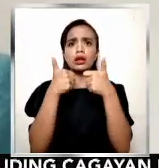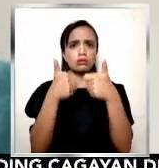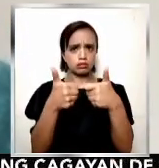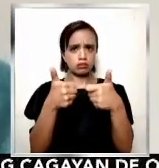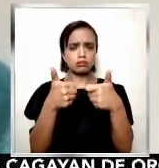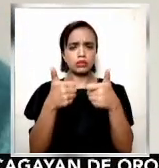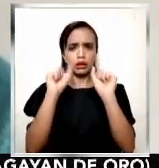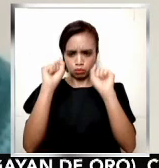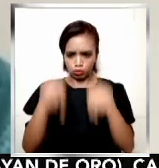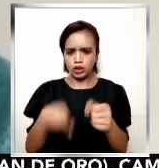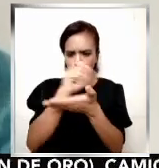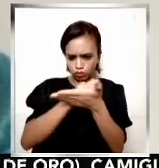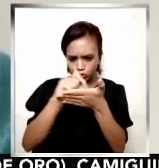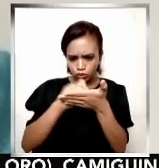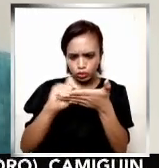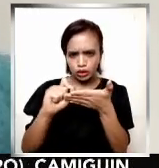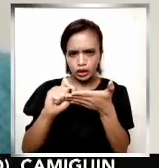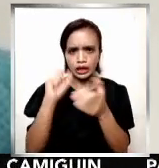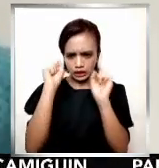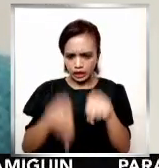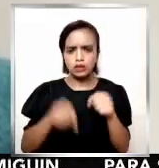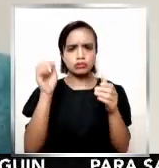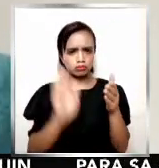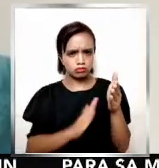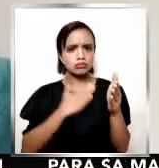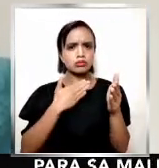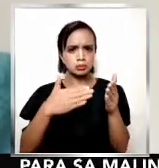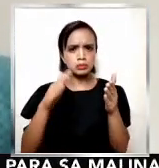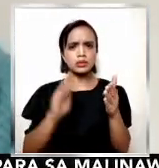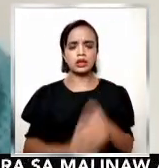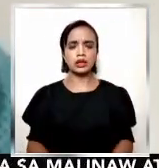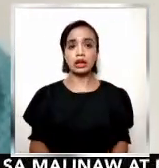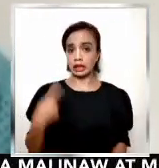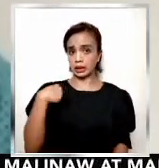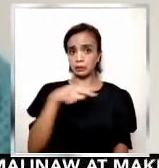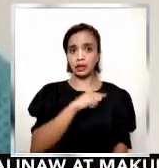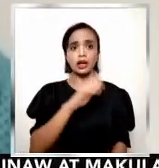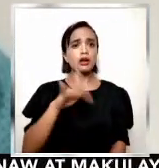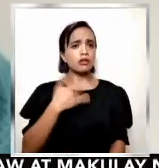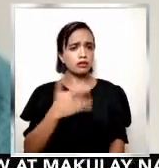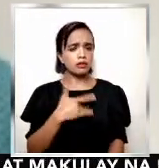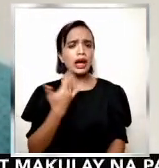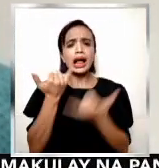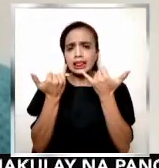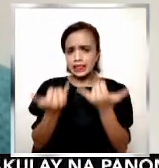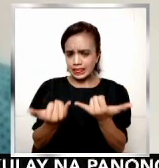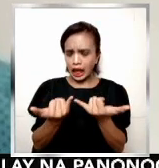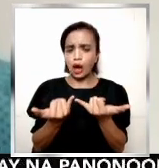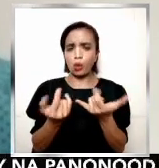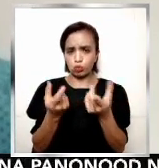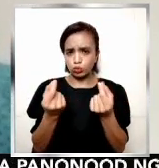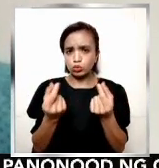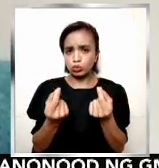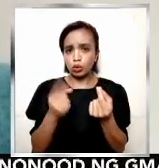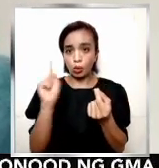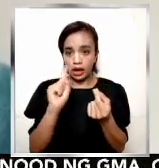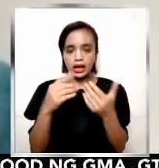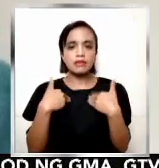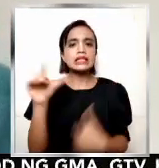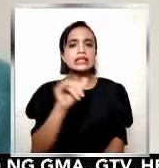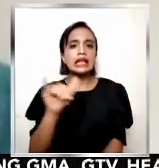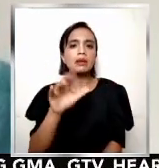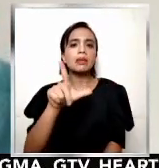who can sing. So we felt that it was high time now that we create a sub-label within